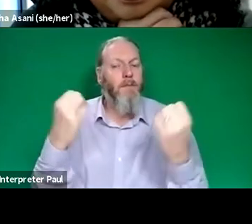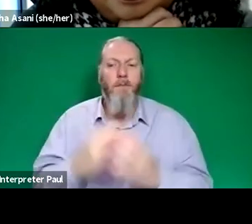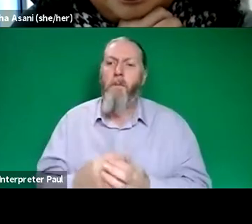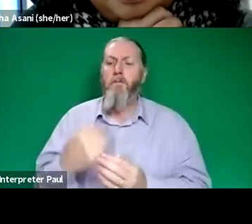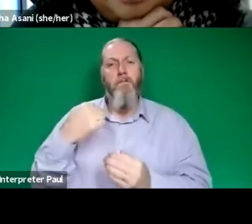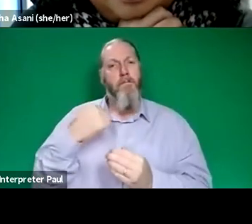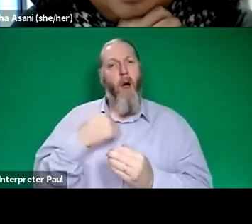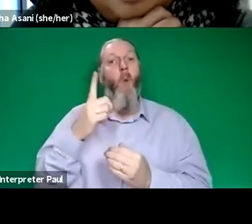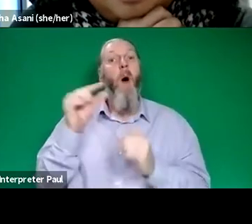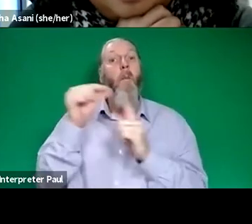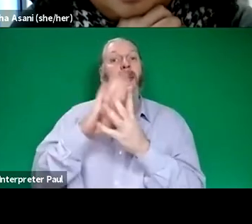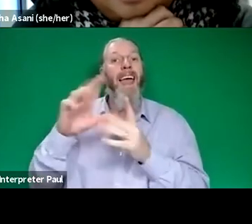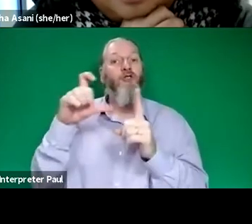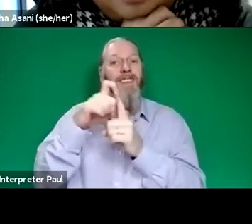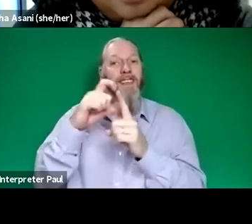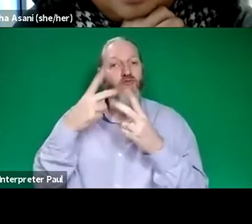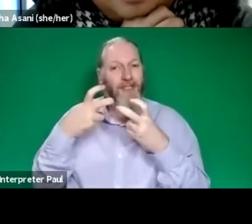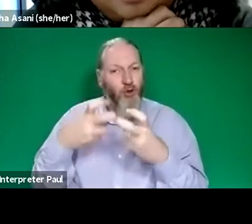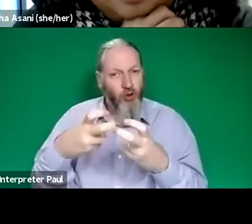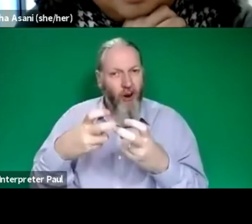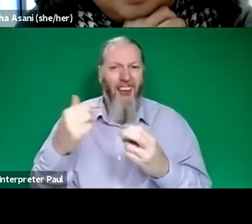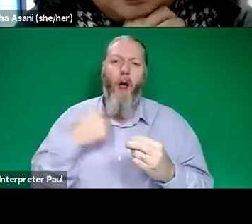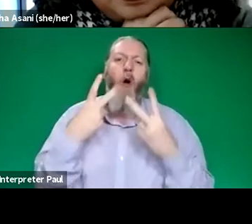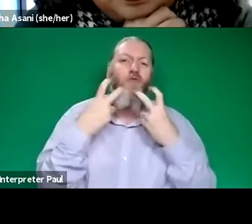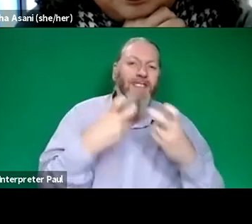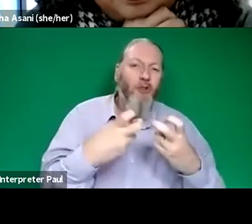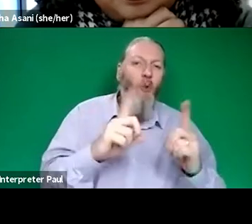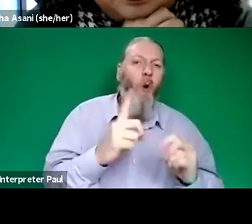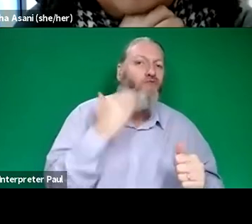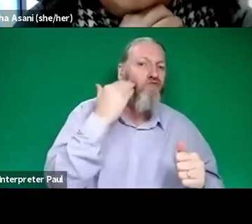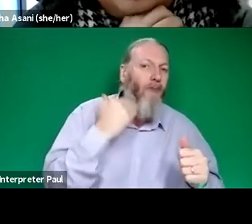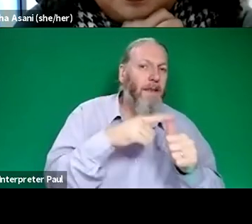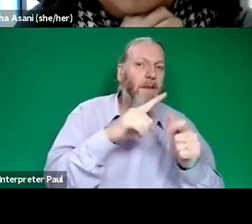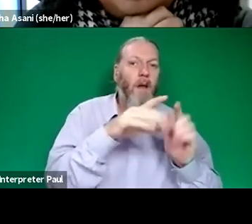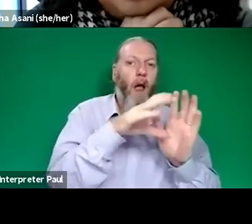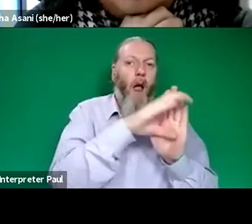intersection between race, class, and also how we think through language,